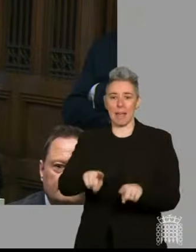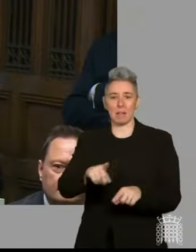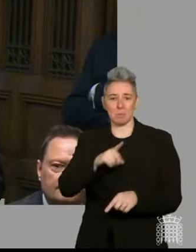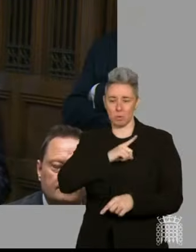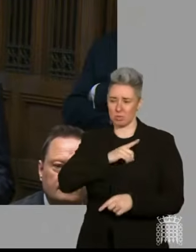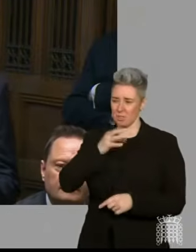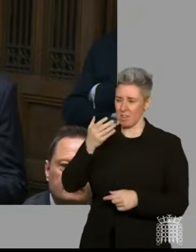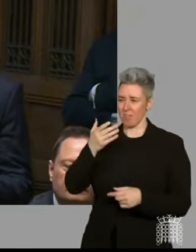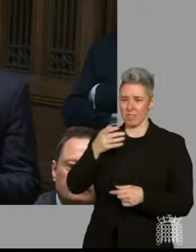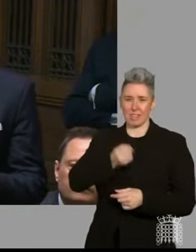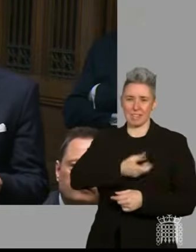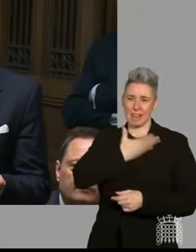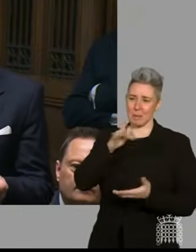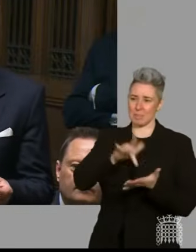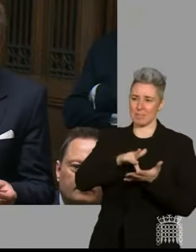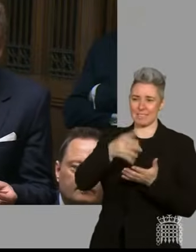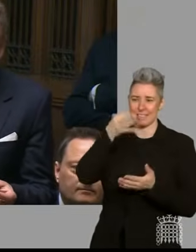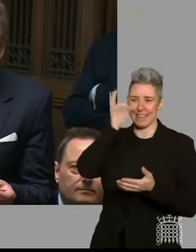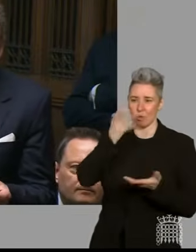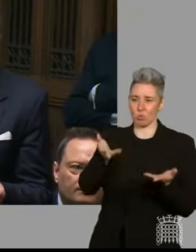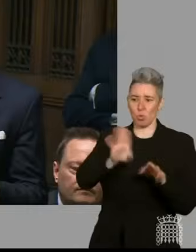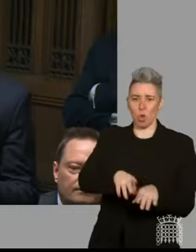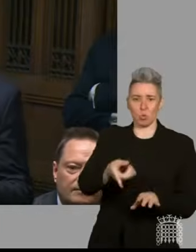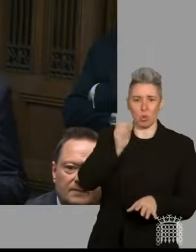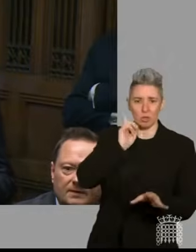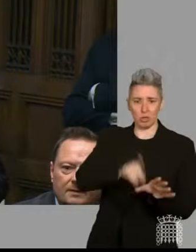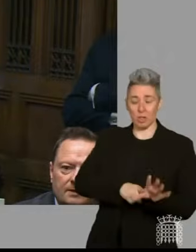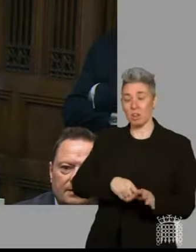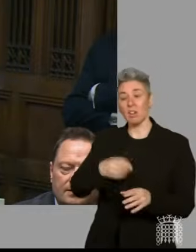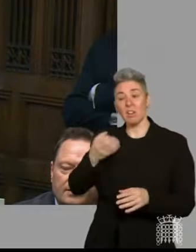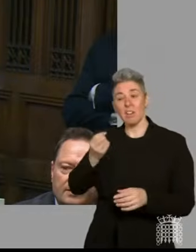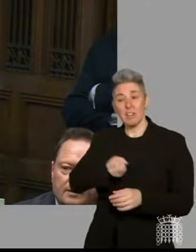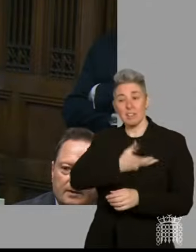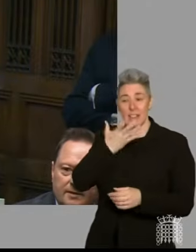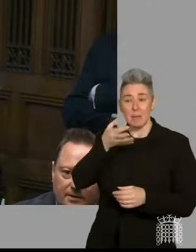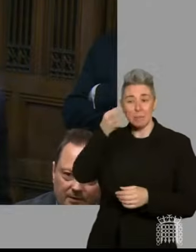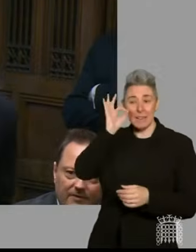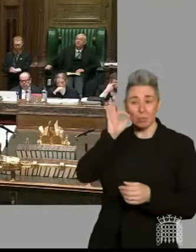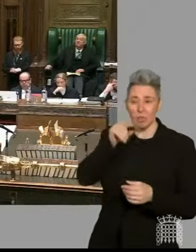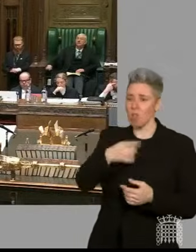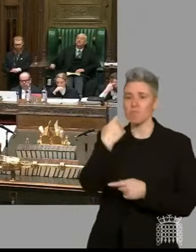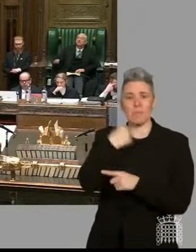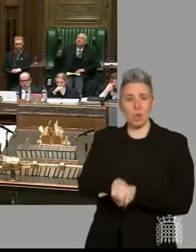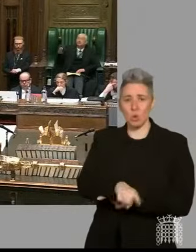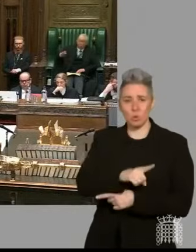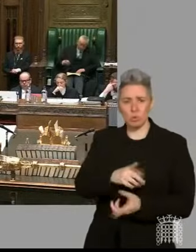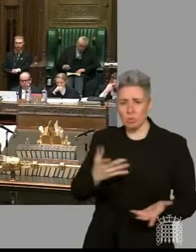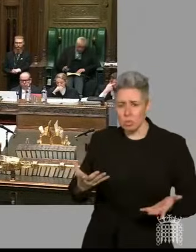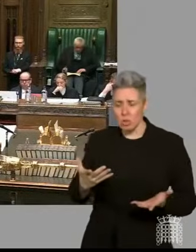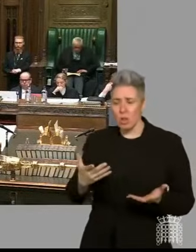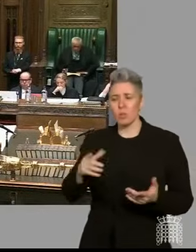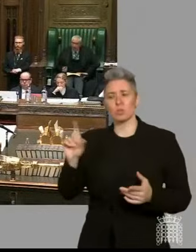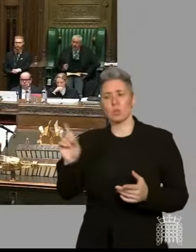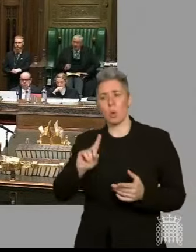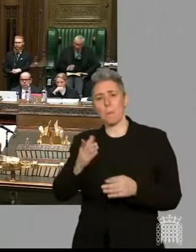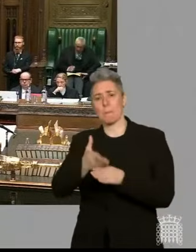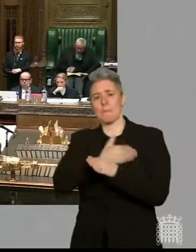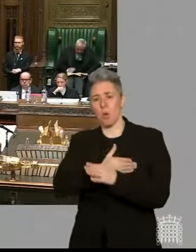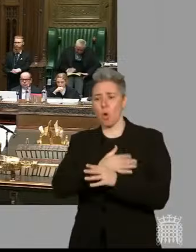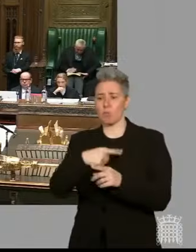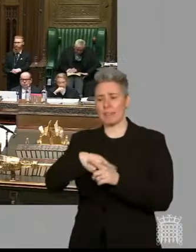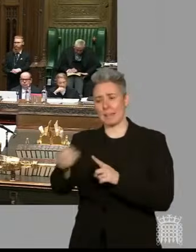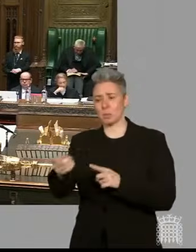want. What message will the Deputy Prime Minister send to the voters of Lincoln before next week's local elections? Deputy